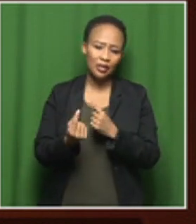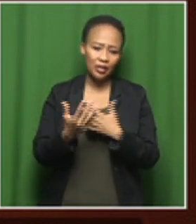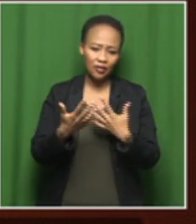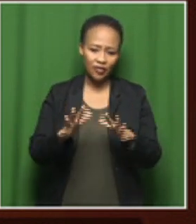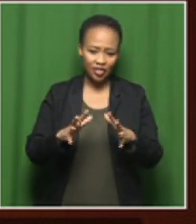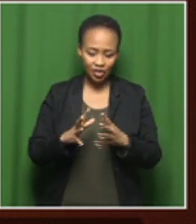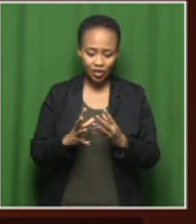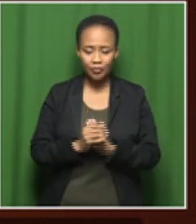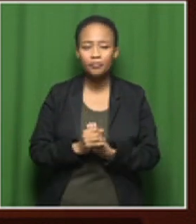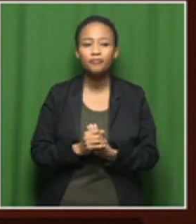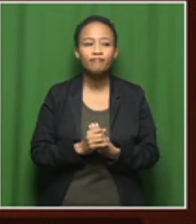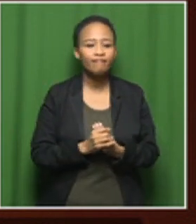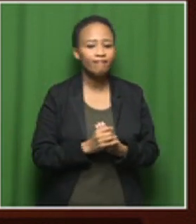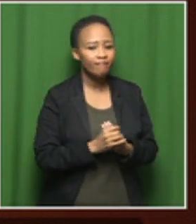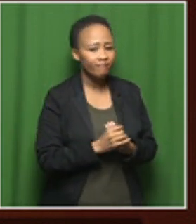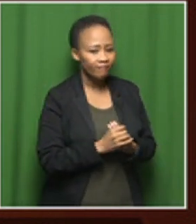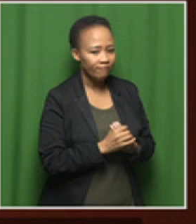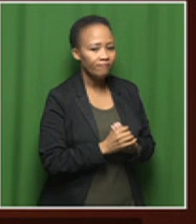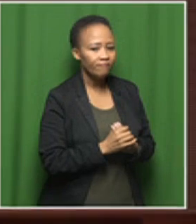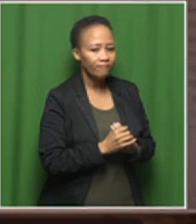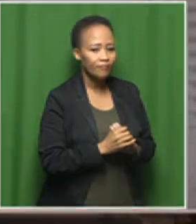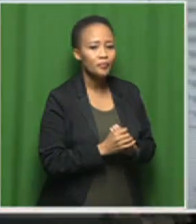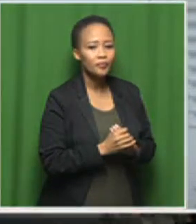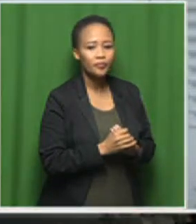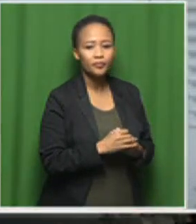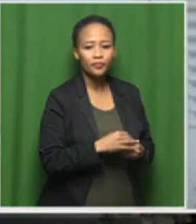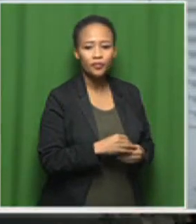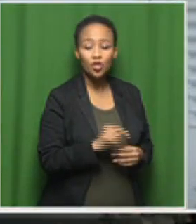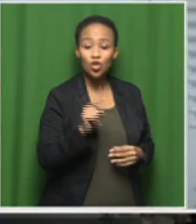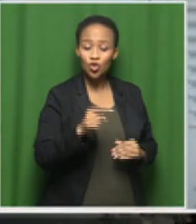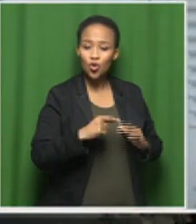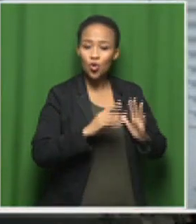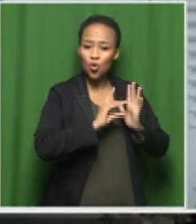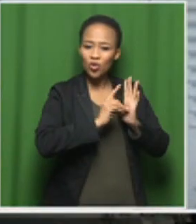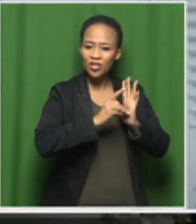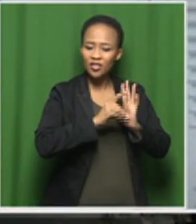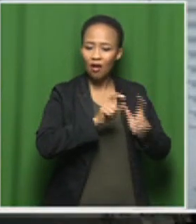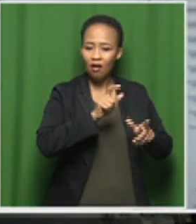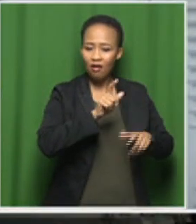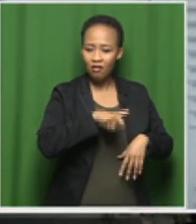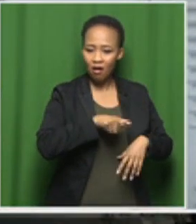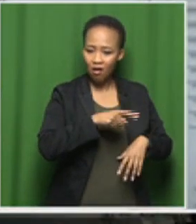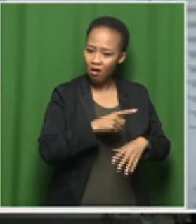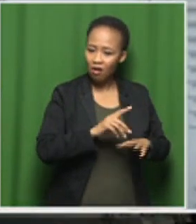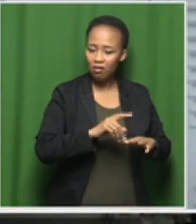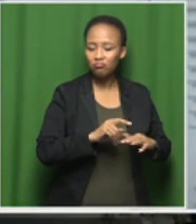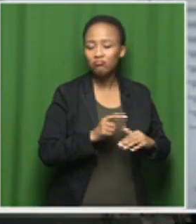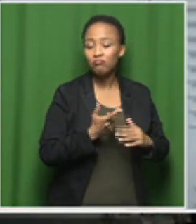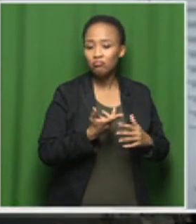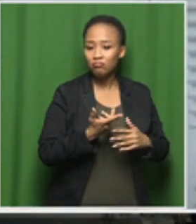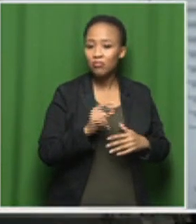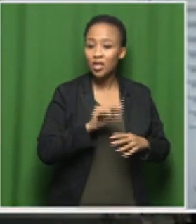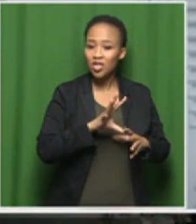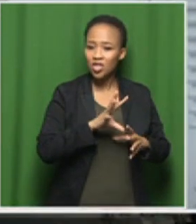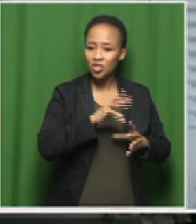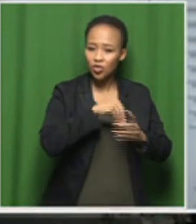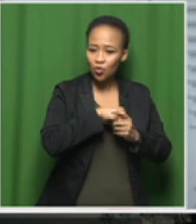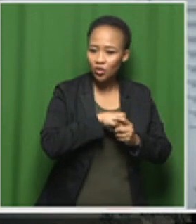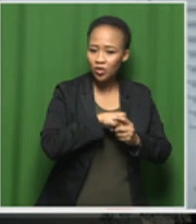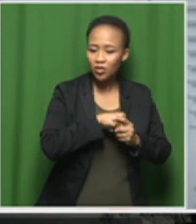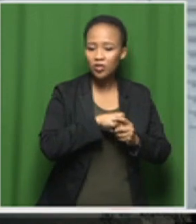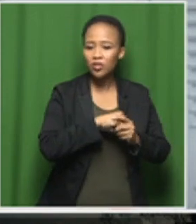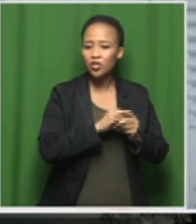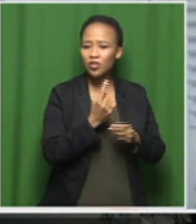are you a designer that prides himself in exclusivity? I mean, are these limited edition pieces? How many are you